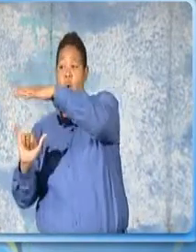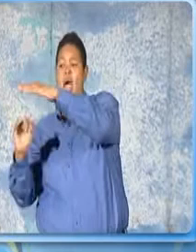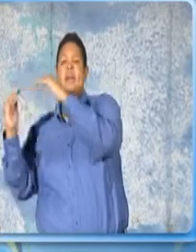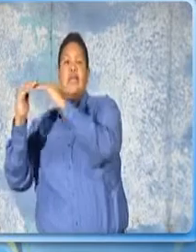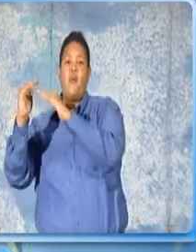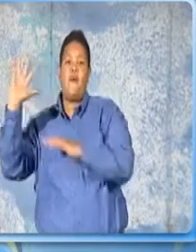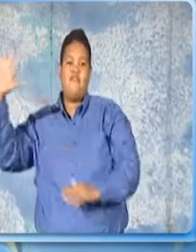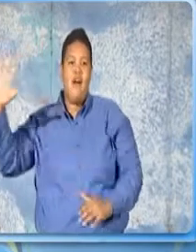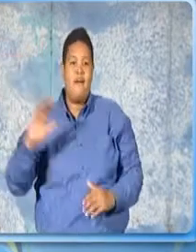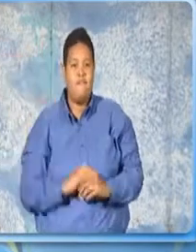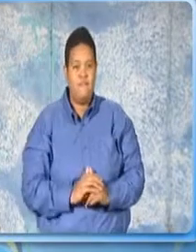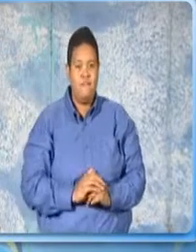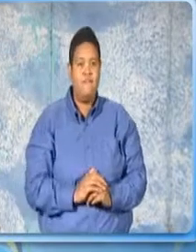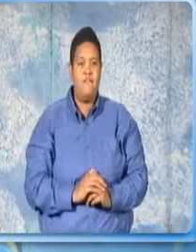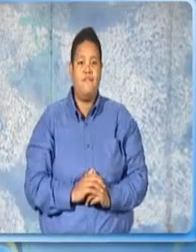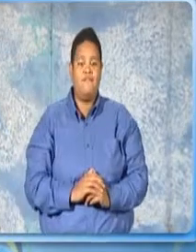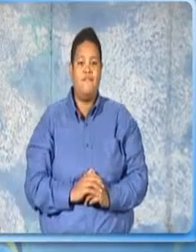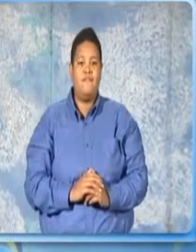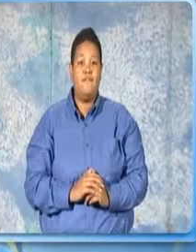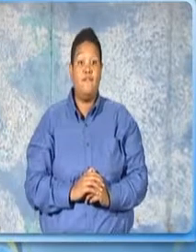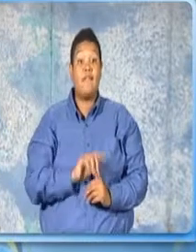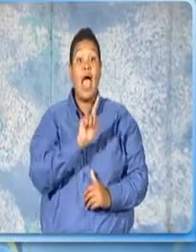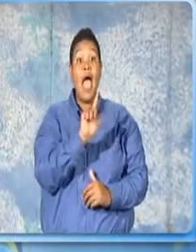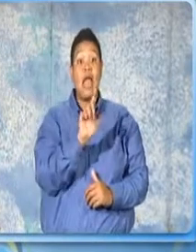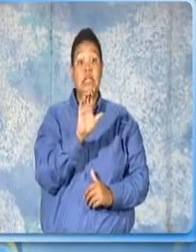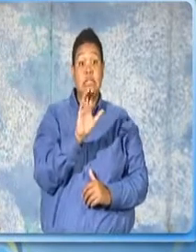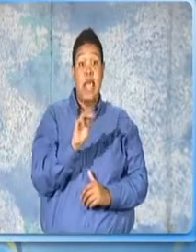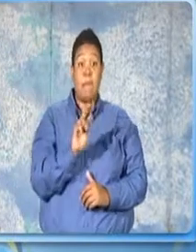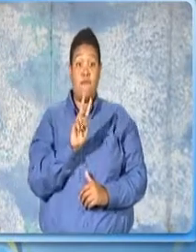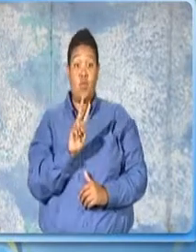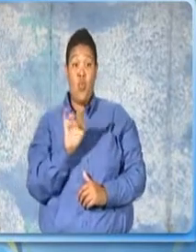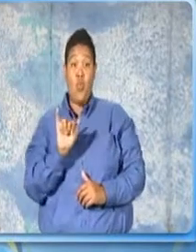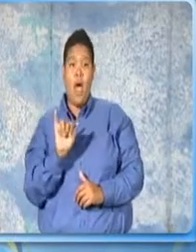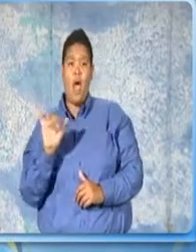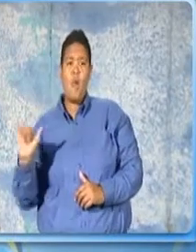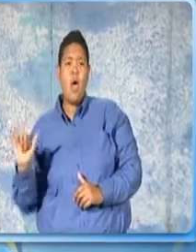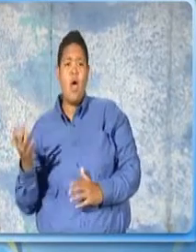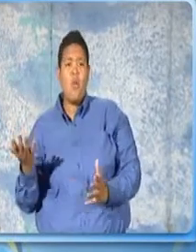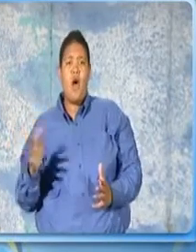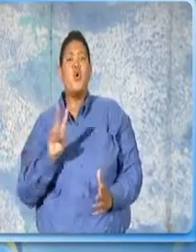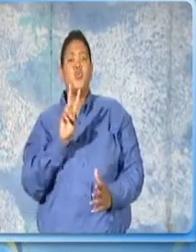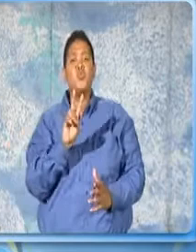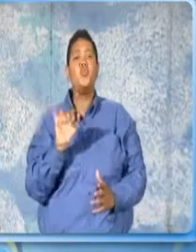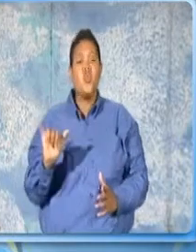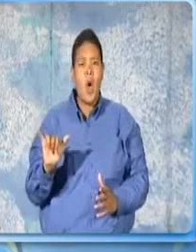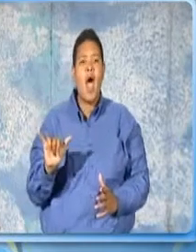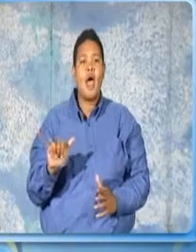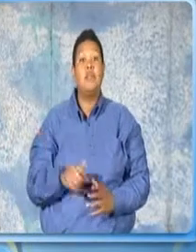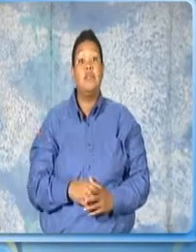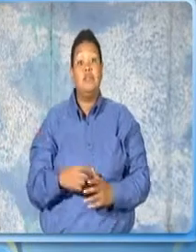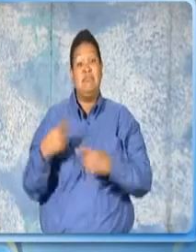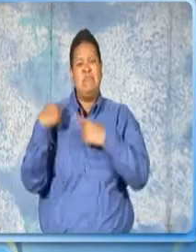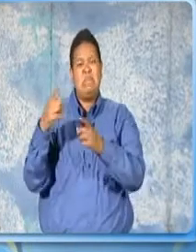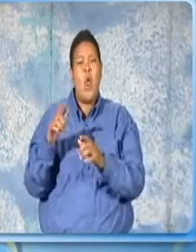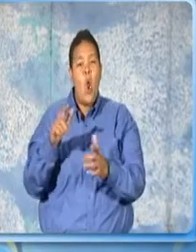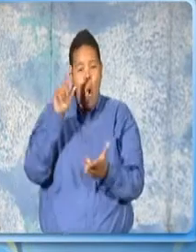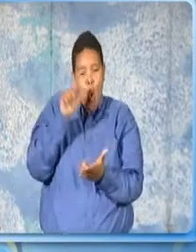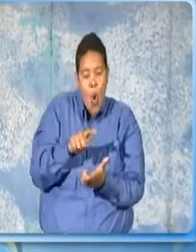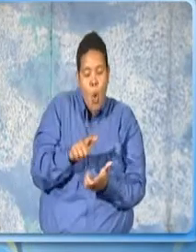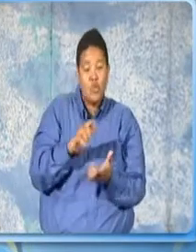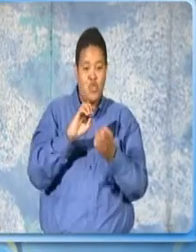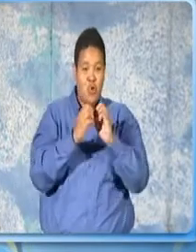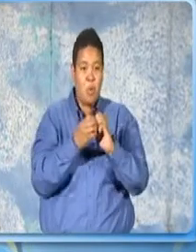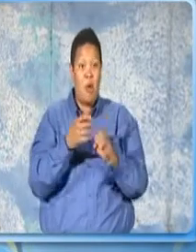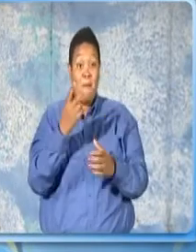5. The LCM of 2y and y is 2y, since it is the lowest term that